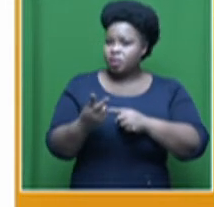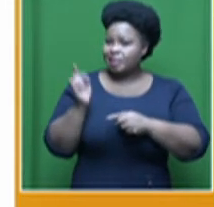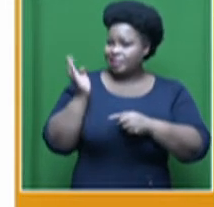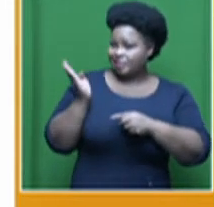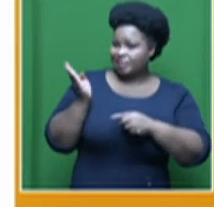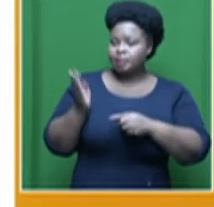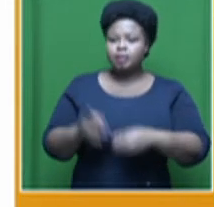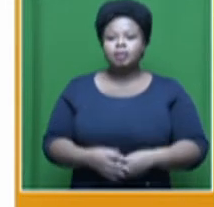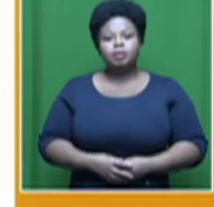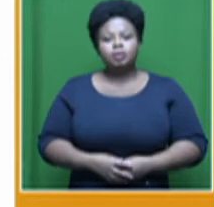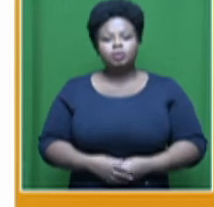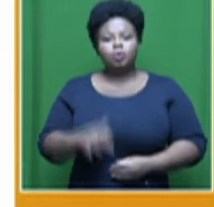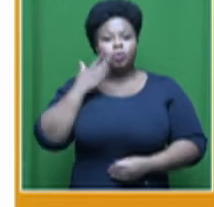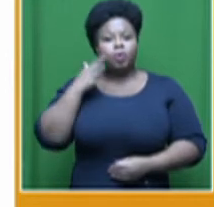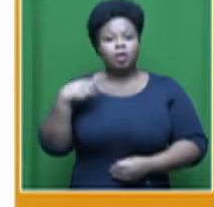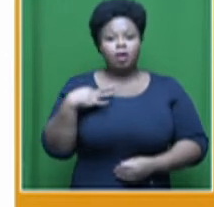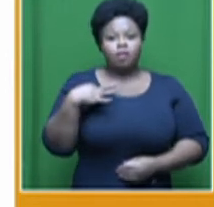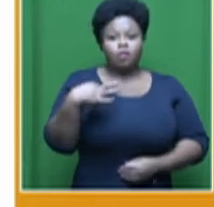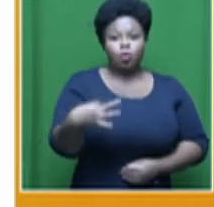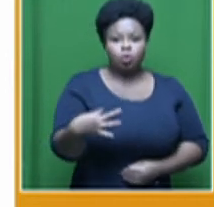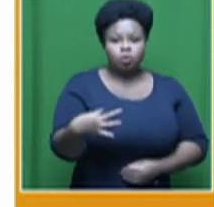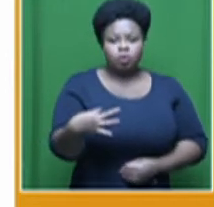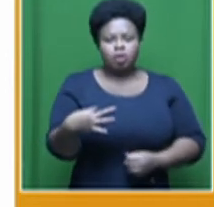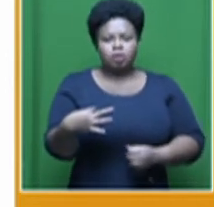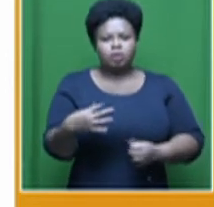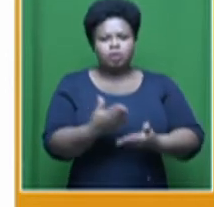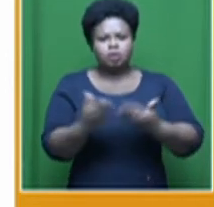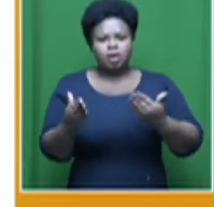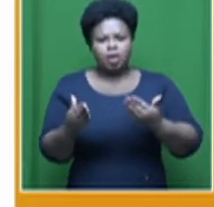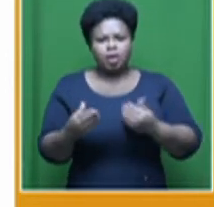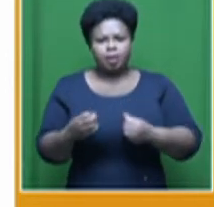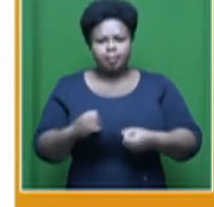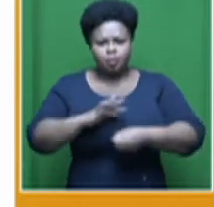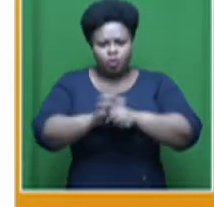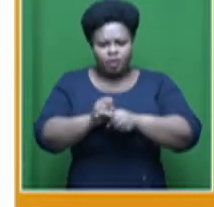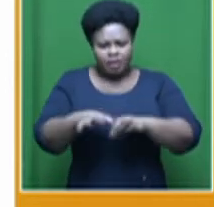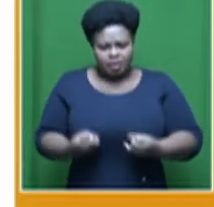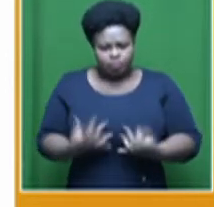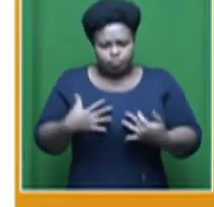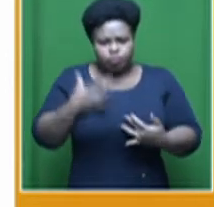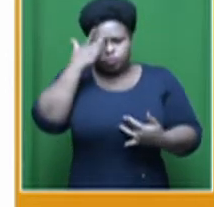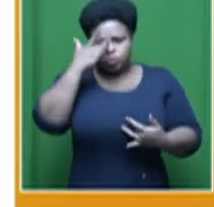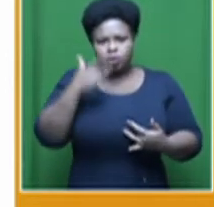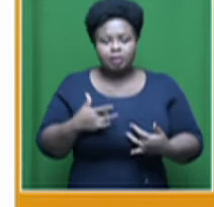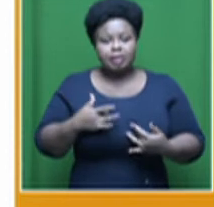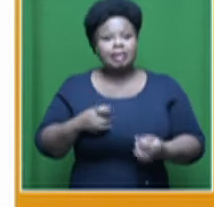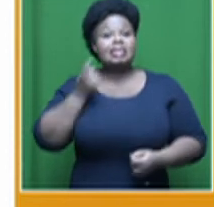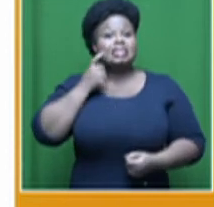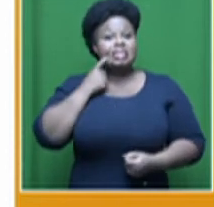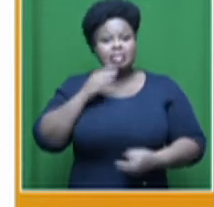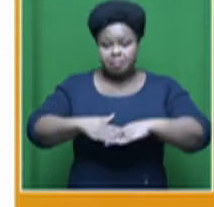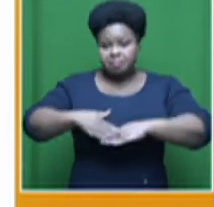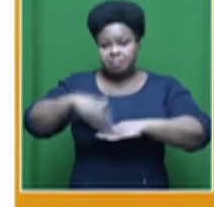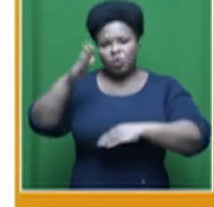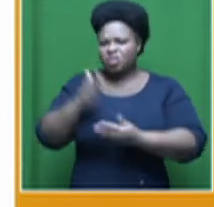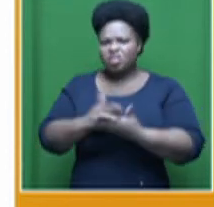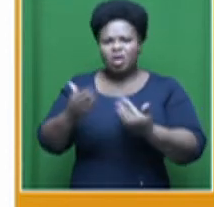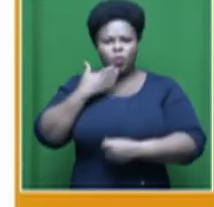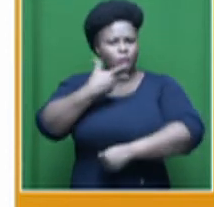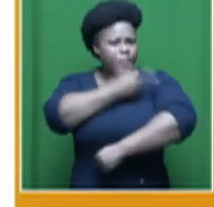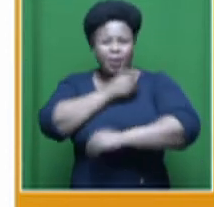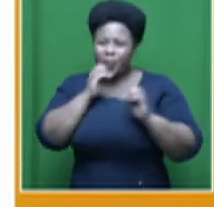after volunteers started to be infected with the virus, the attack rate was much higher in a group that did not receive